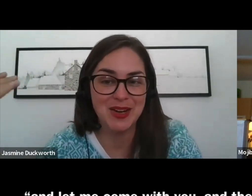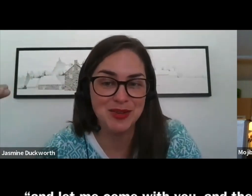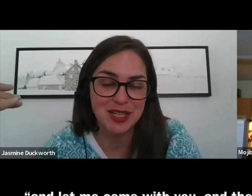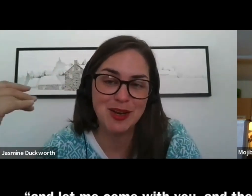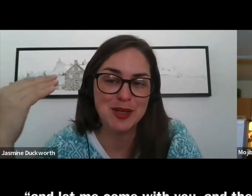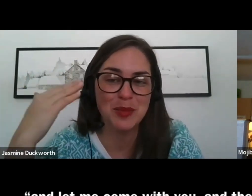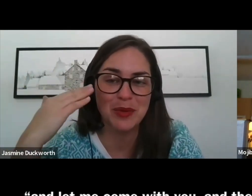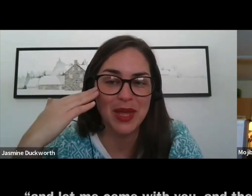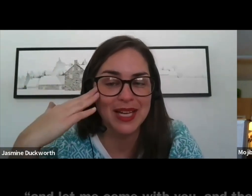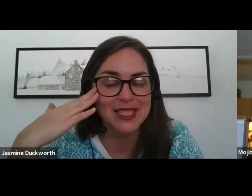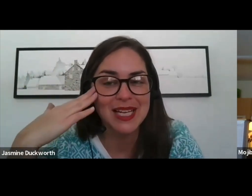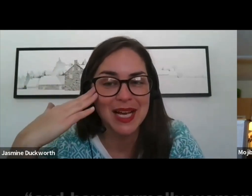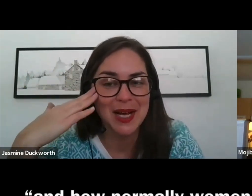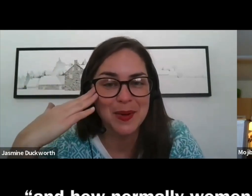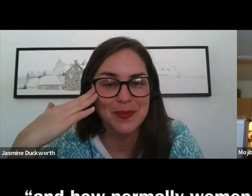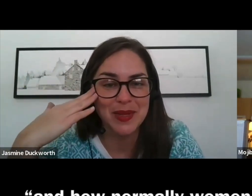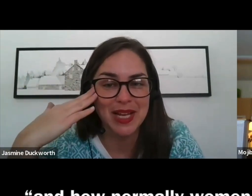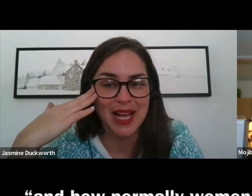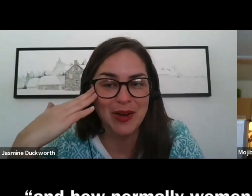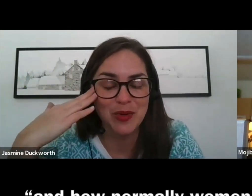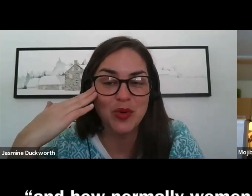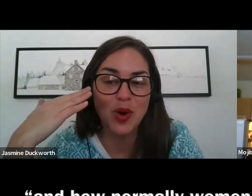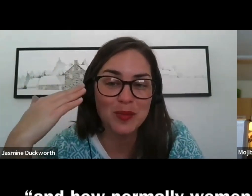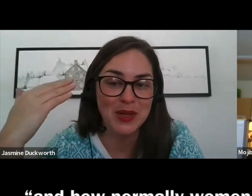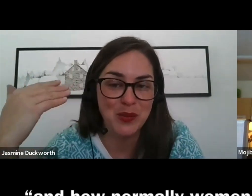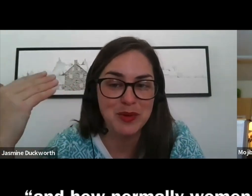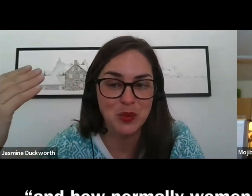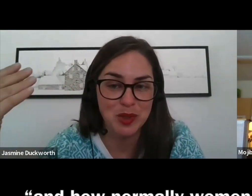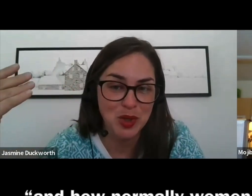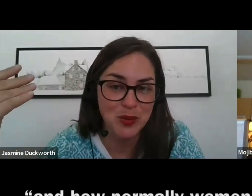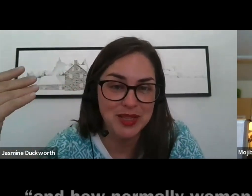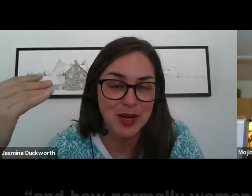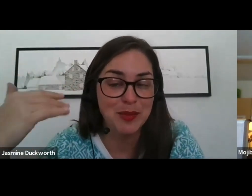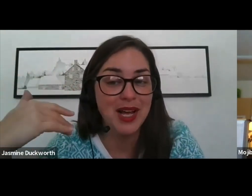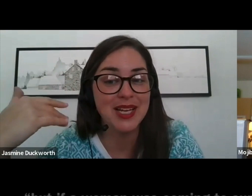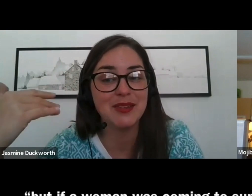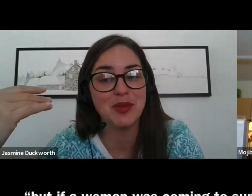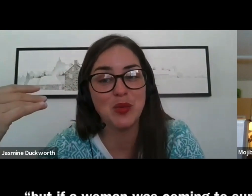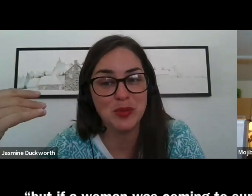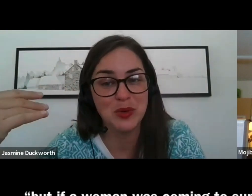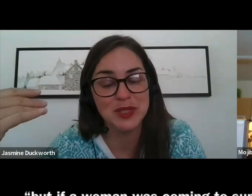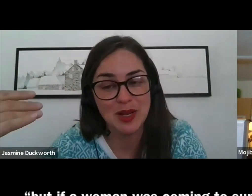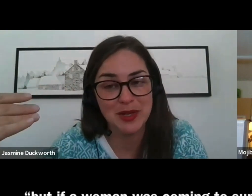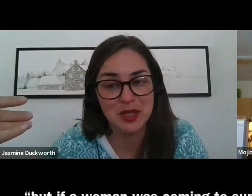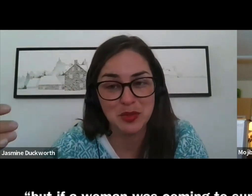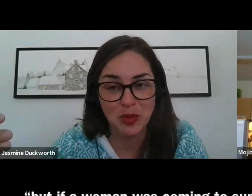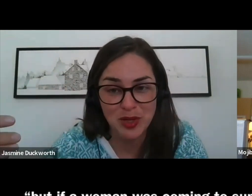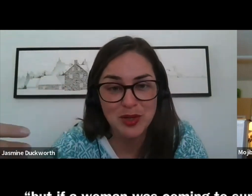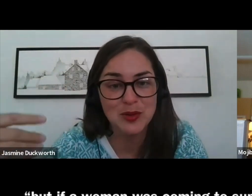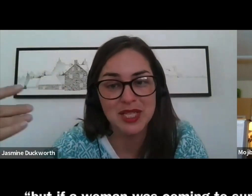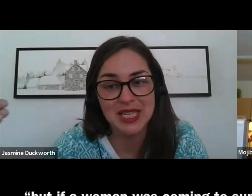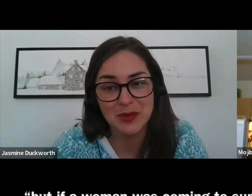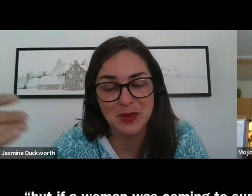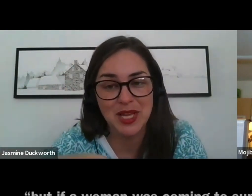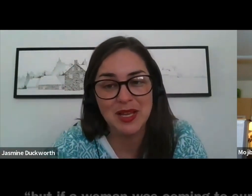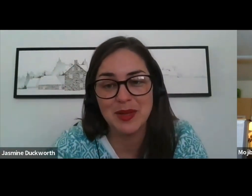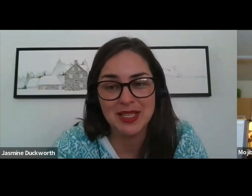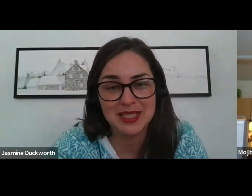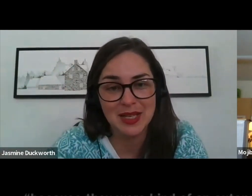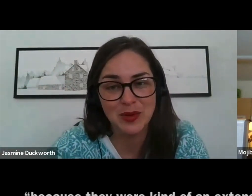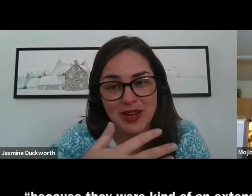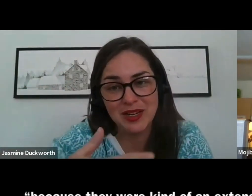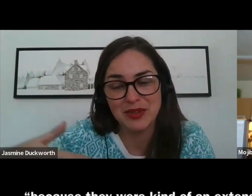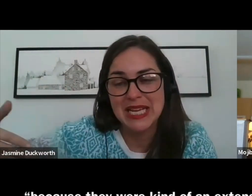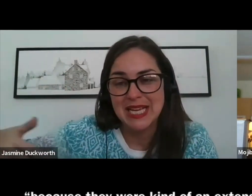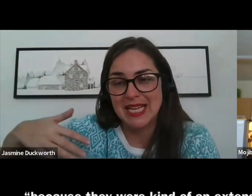And then later they talked about that and how normally women wouldn't go in there. But if a woman was coming to support you, then that was okay